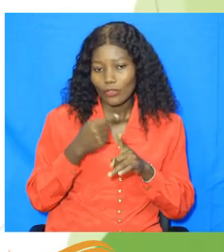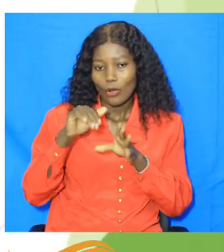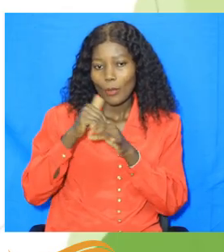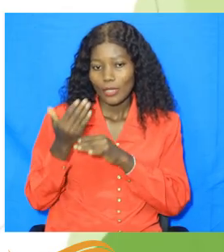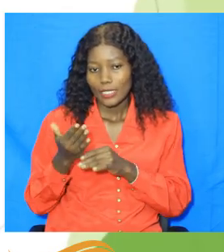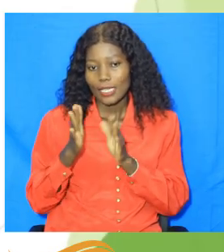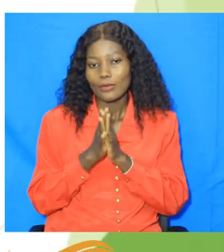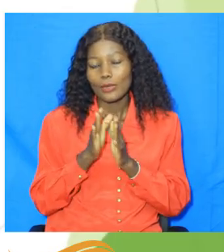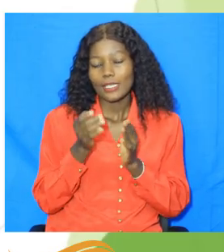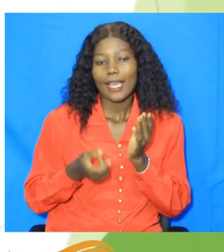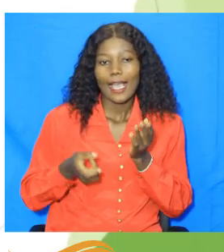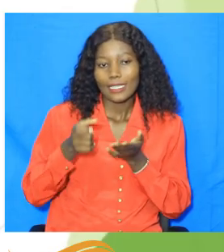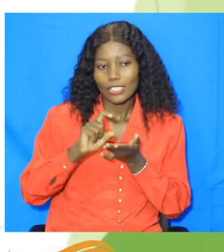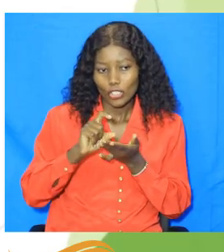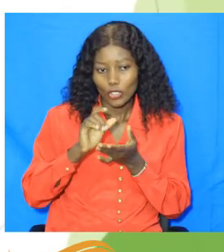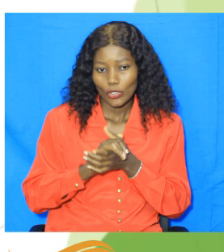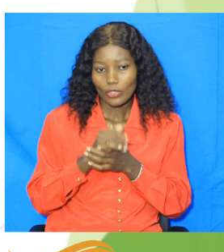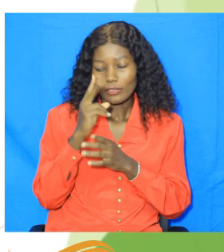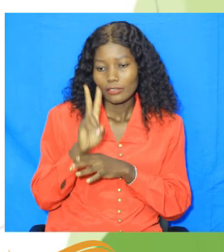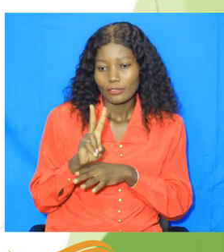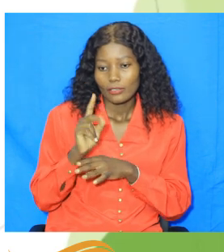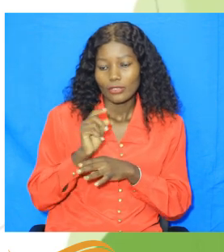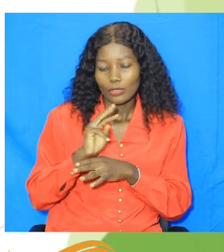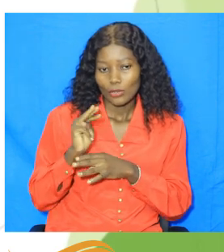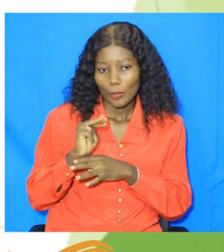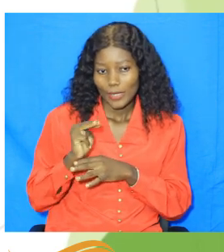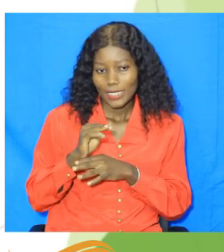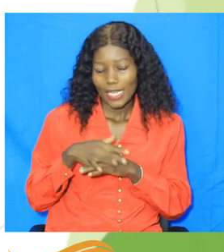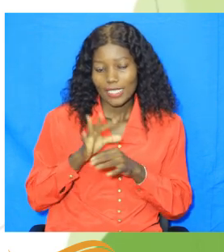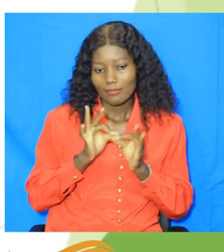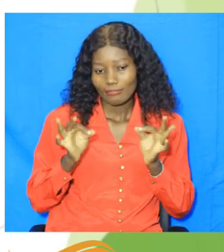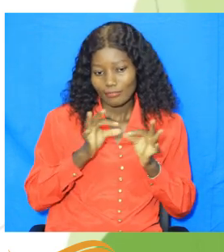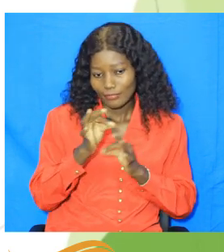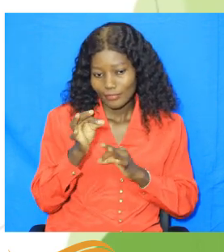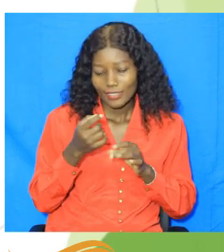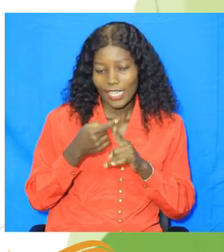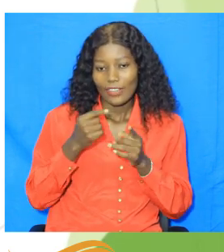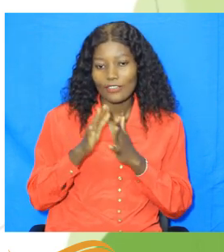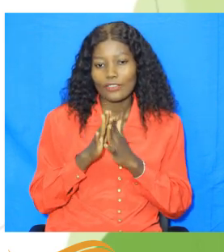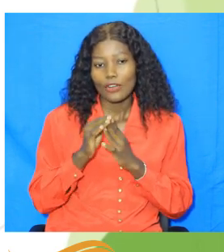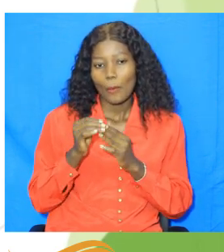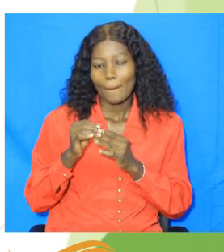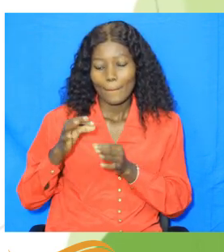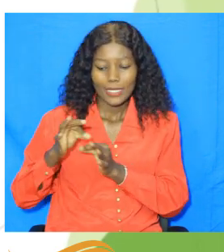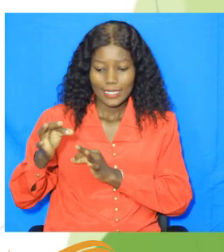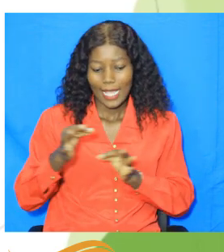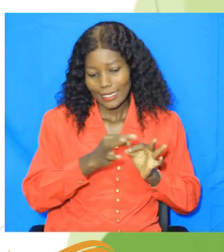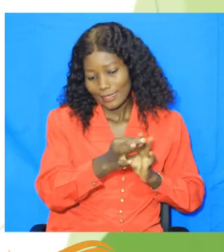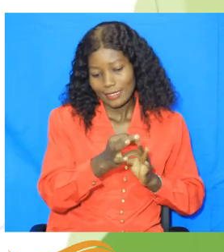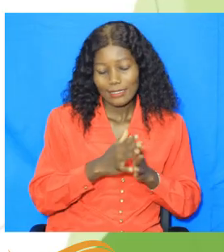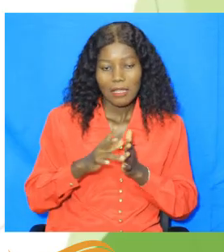an additional 2 meters measured from the sides. For